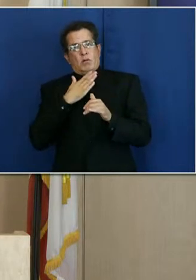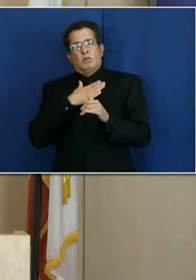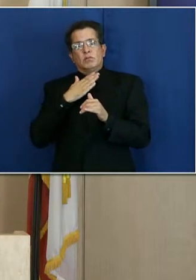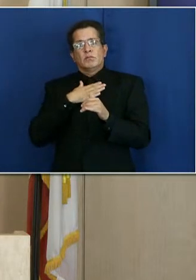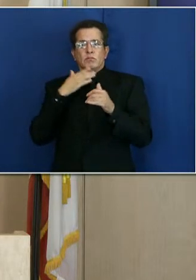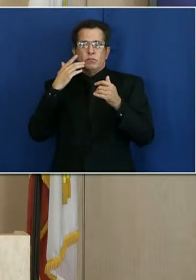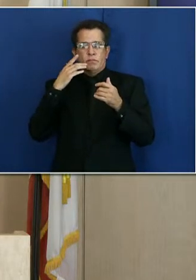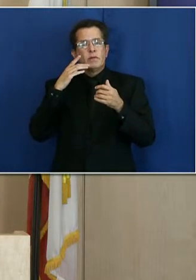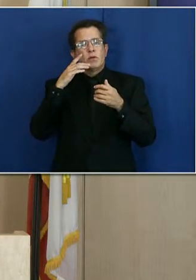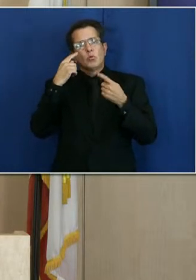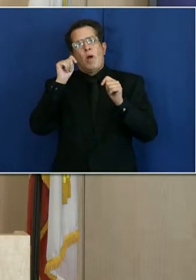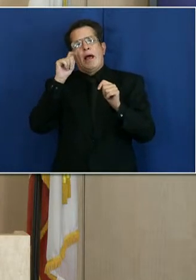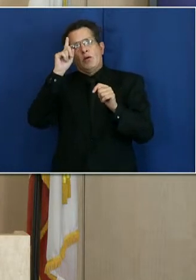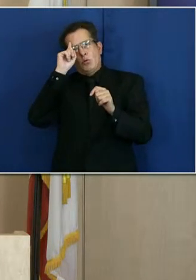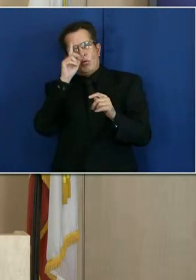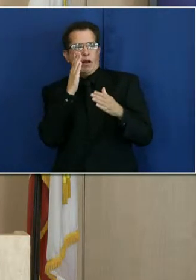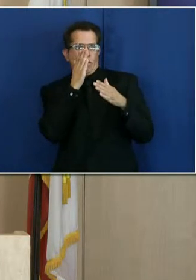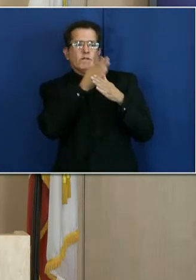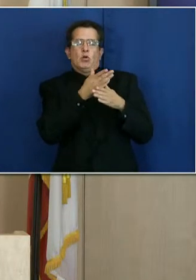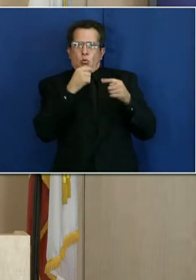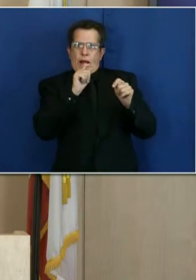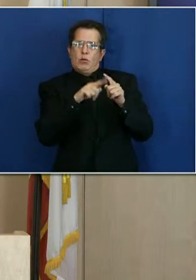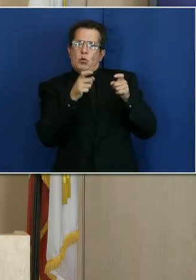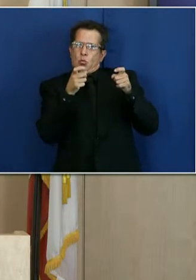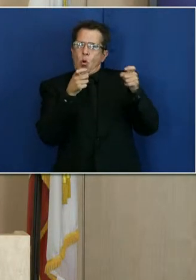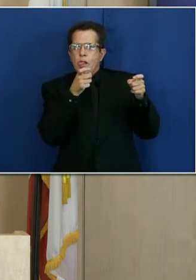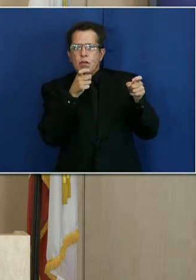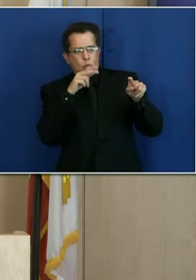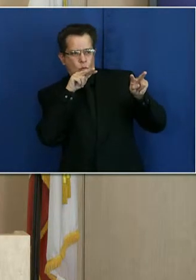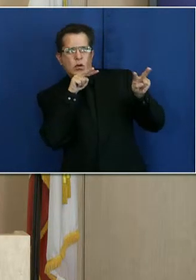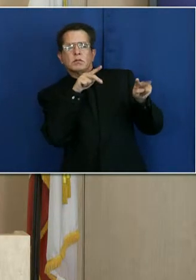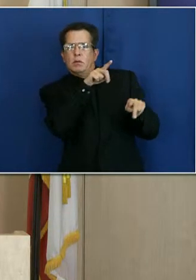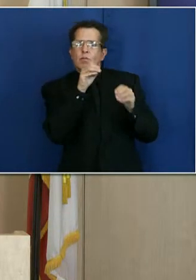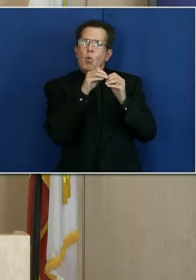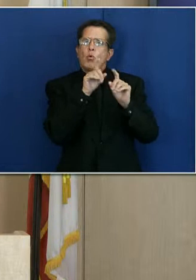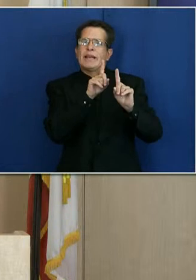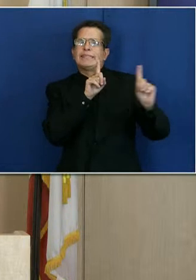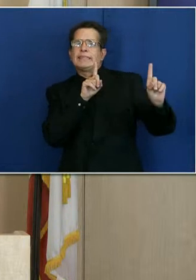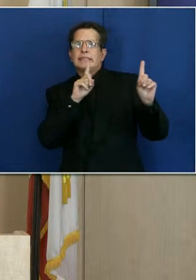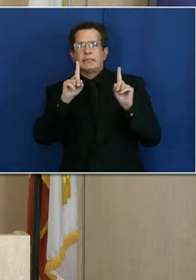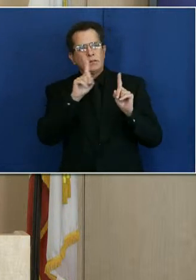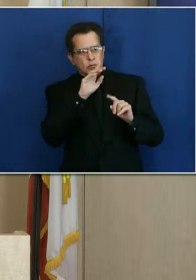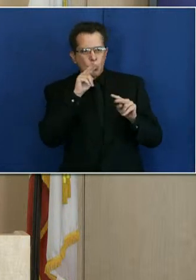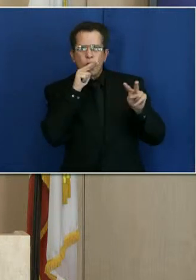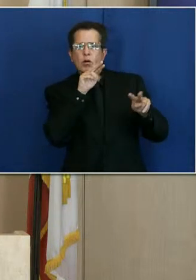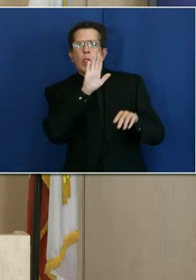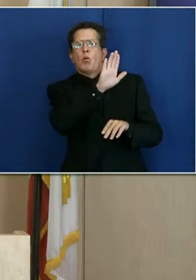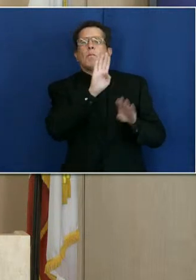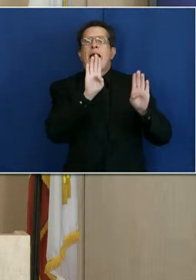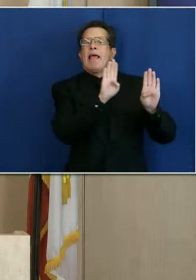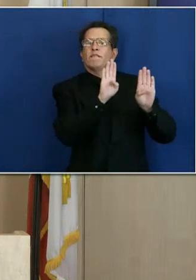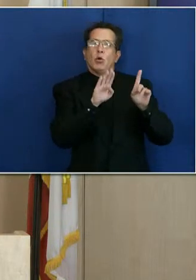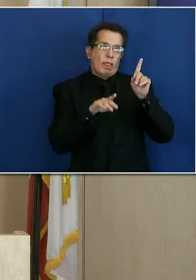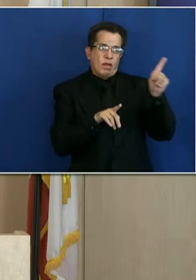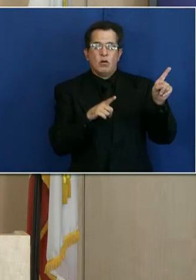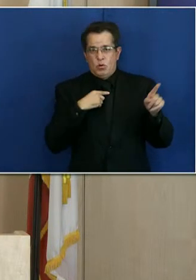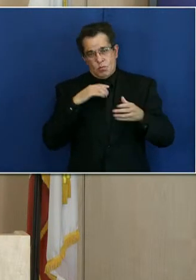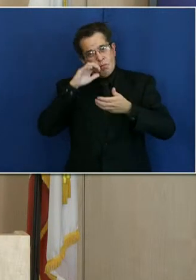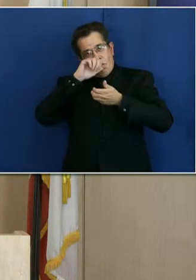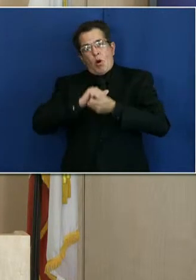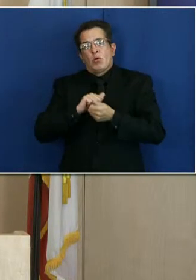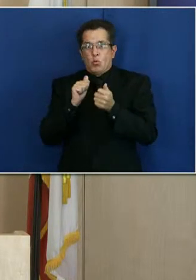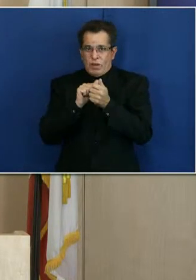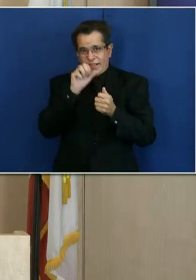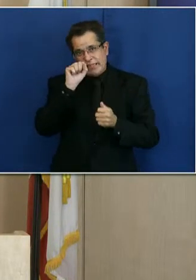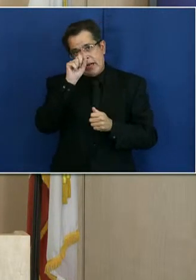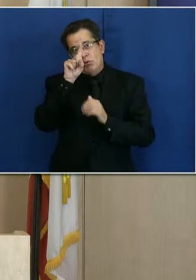interventions or our messaging to control social distancing behaviors. Again, we've been working together with San